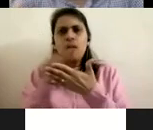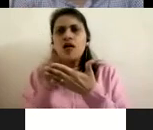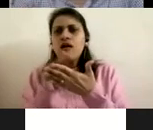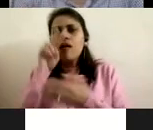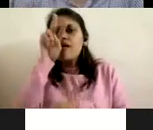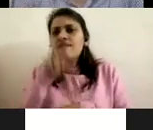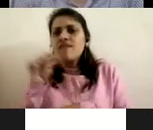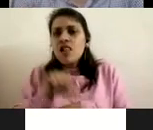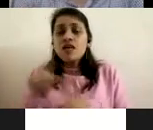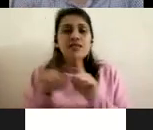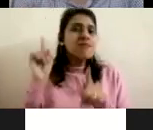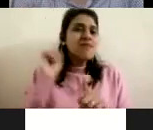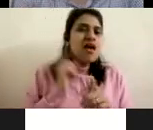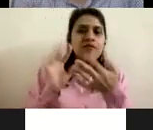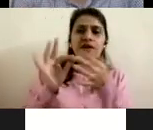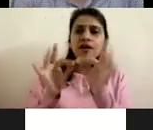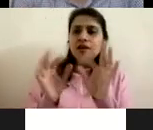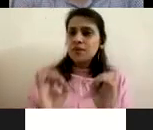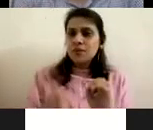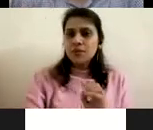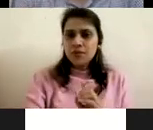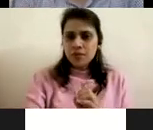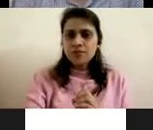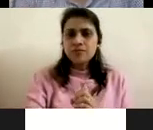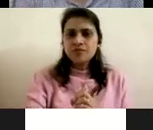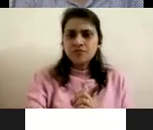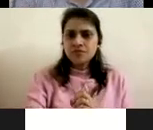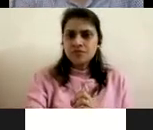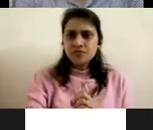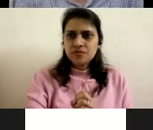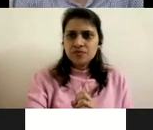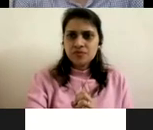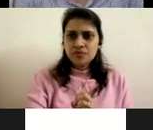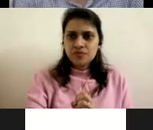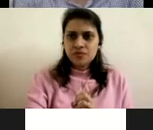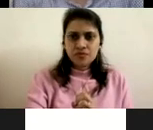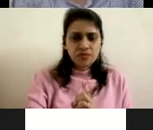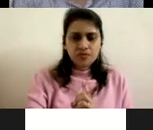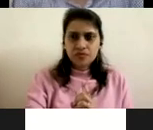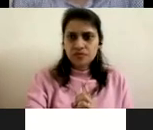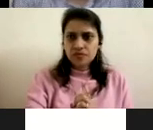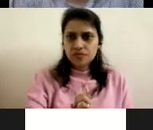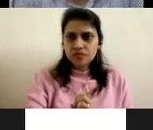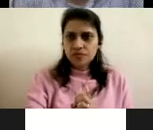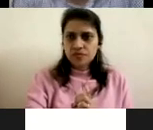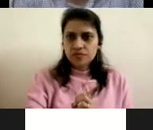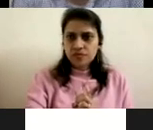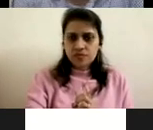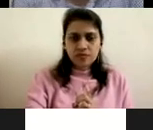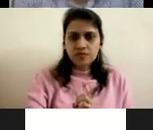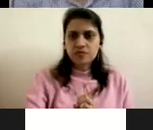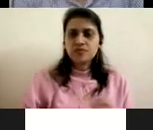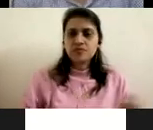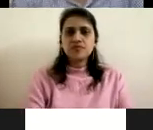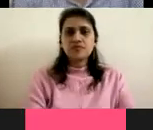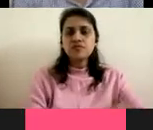signal, our signals are red, low, does not provide for, you know,